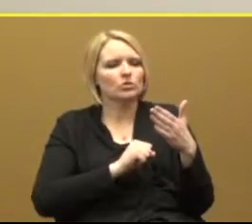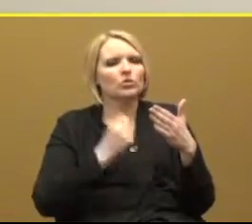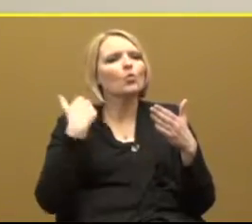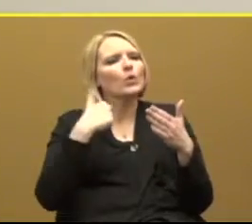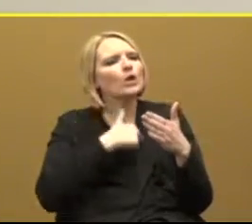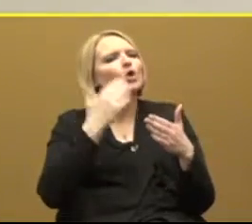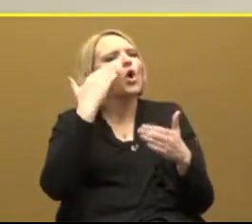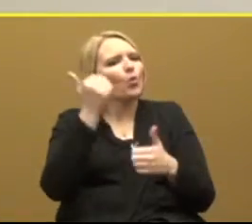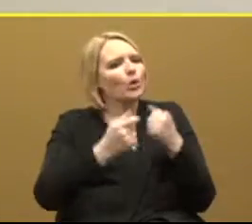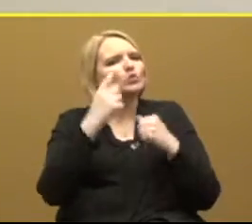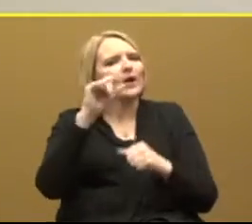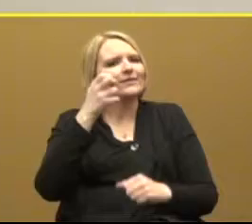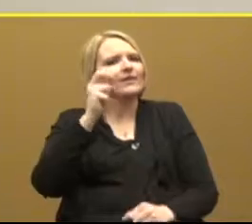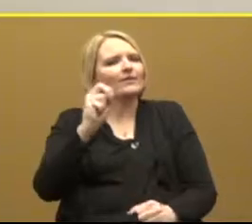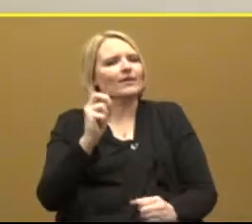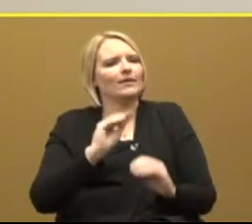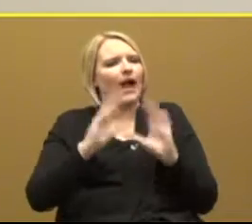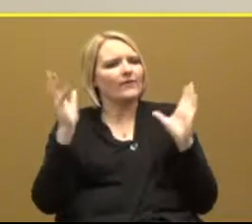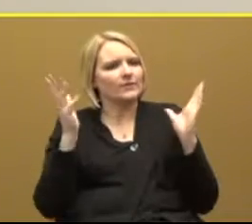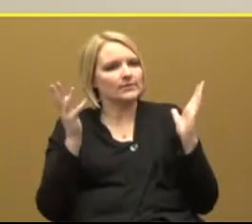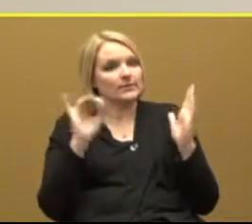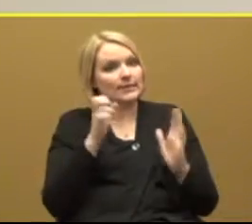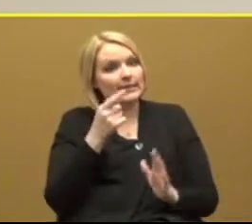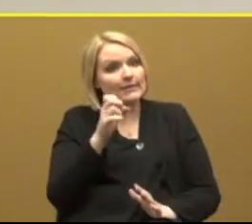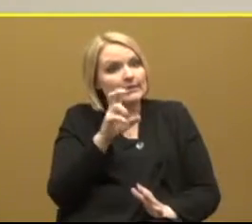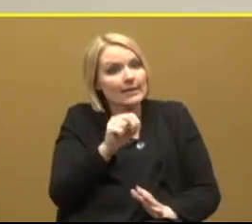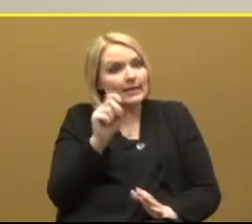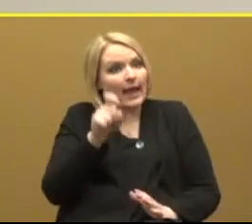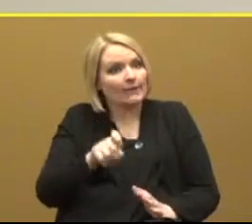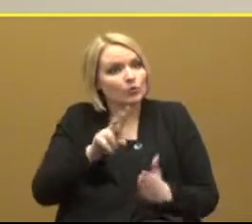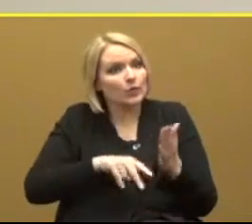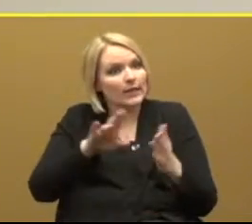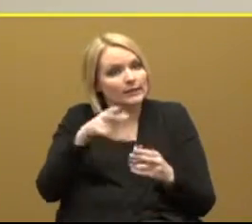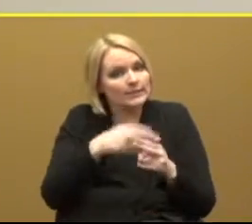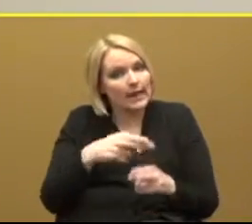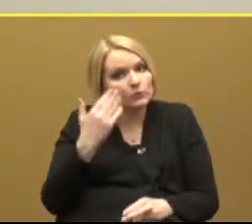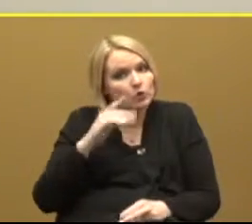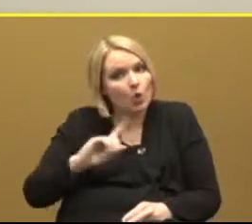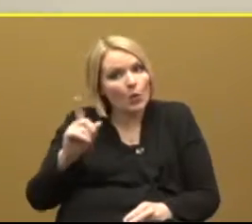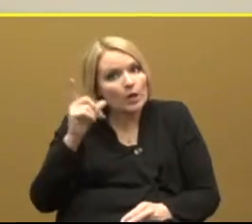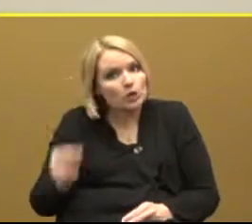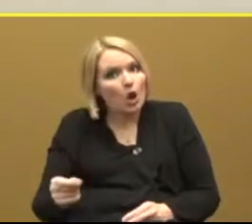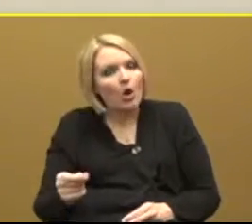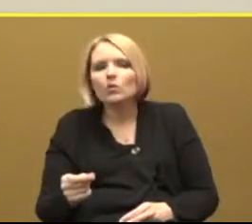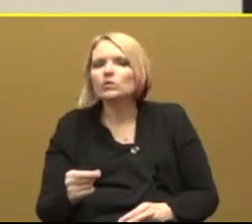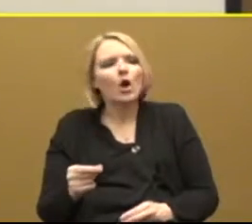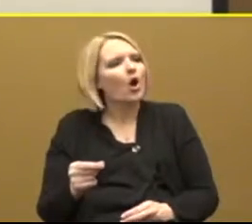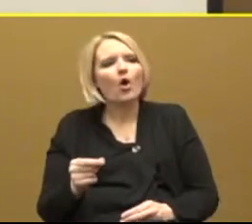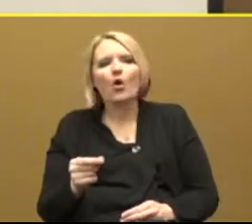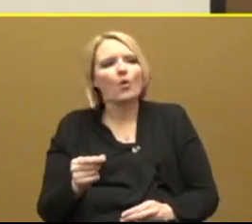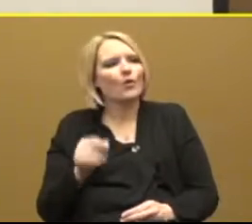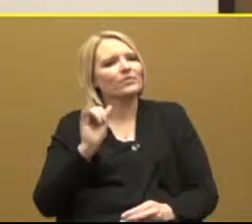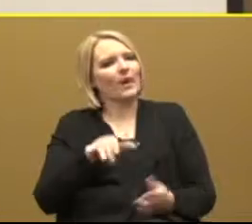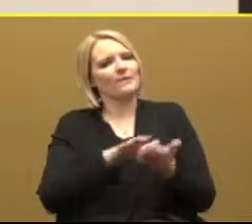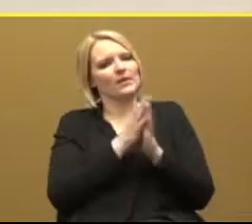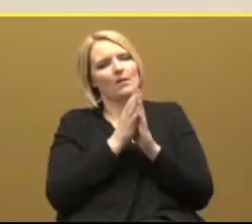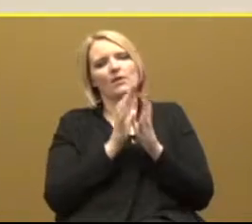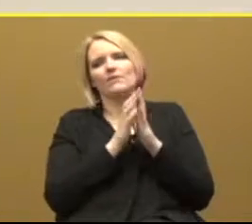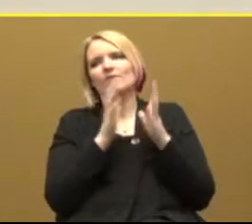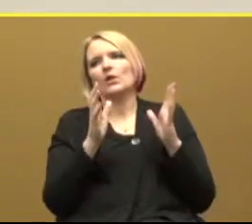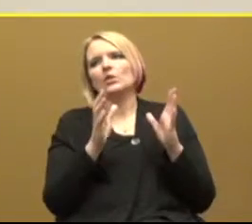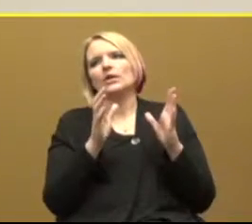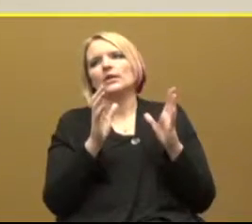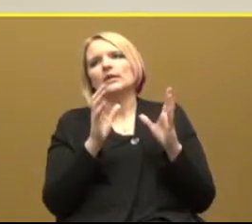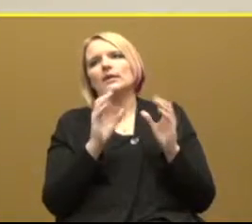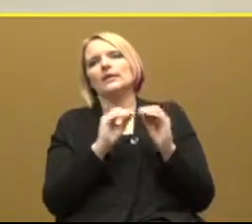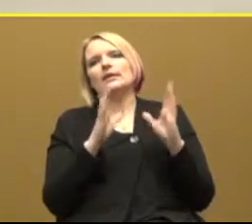which one is Ethan's, right? Does Ethan have to read his name to know where to go? No, it became